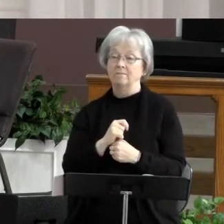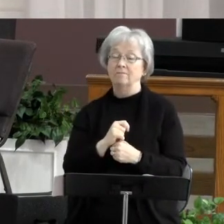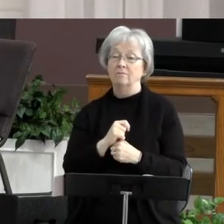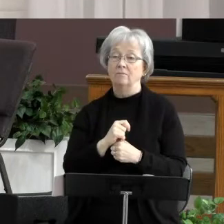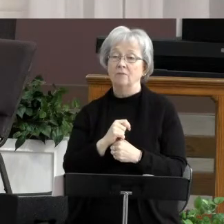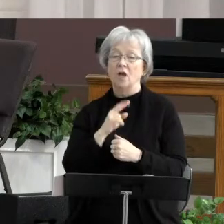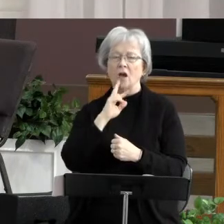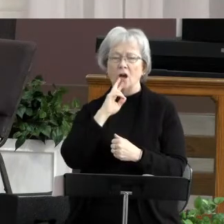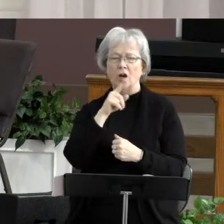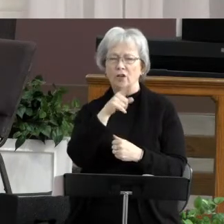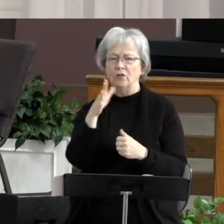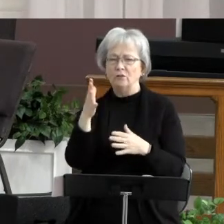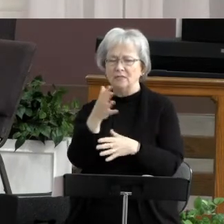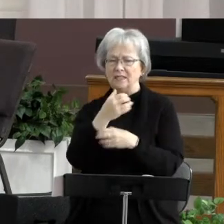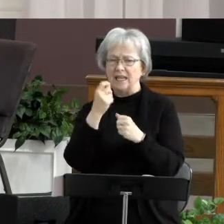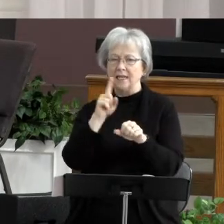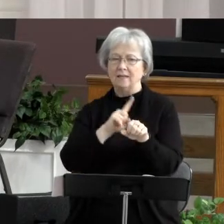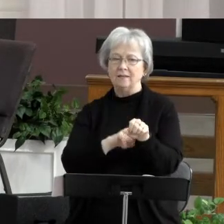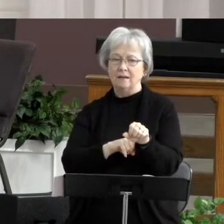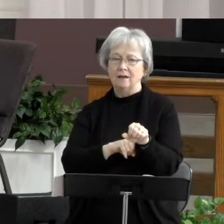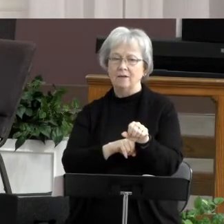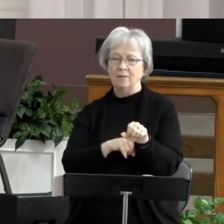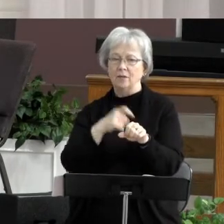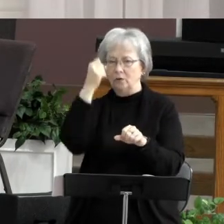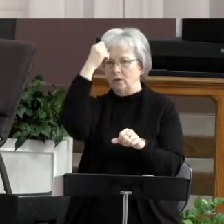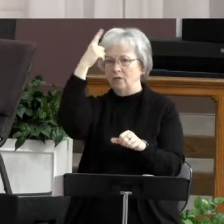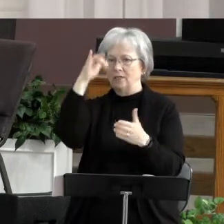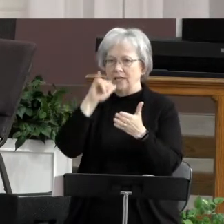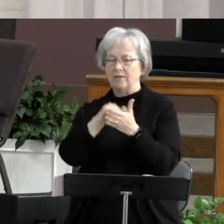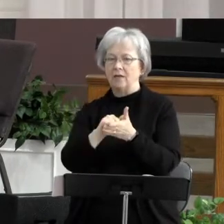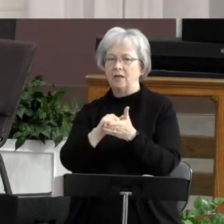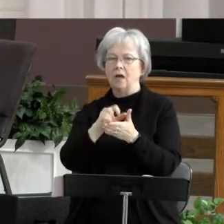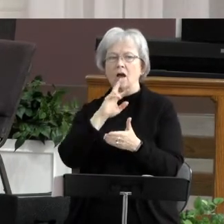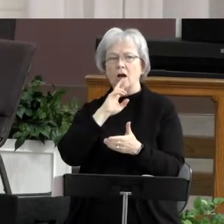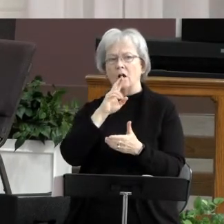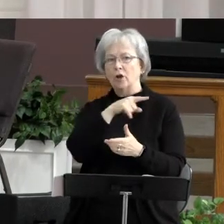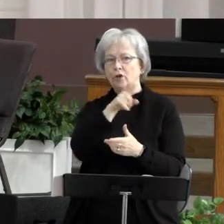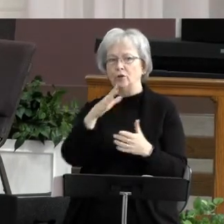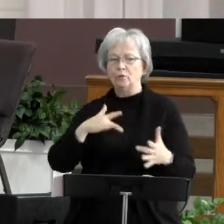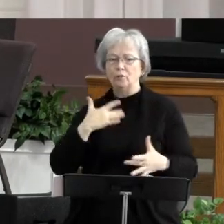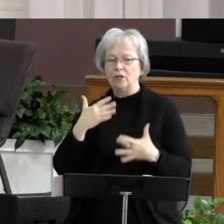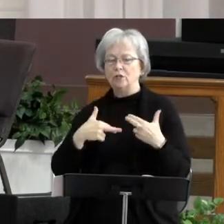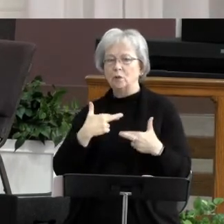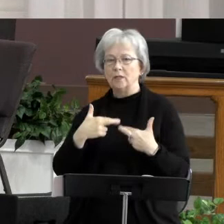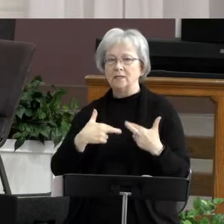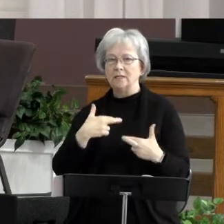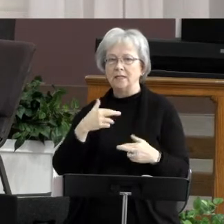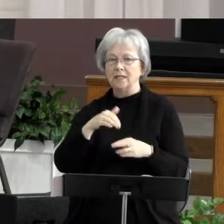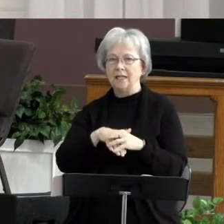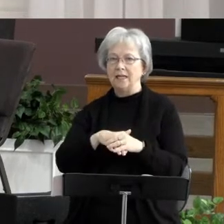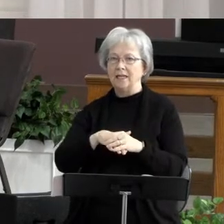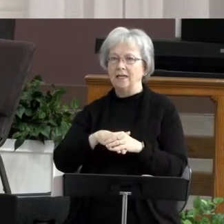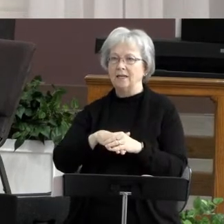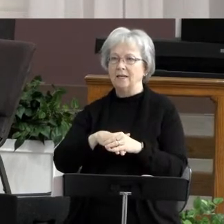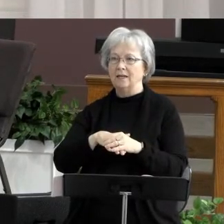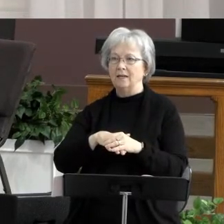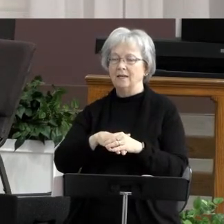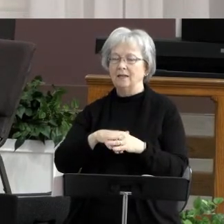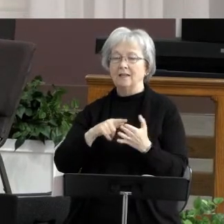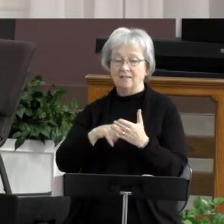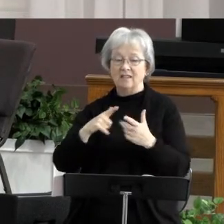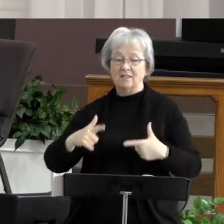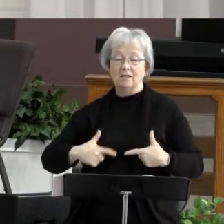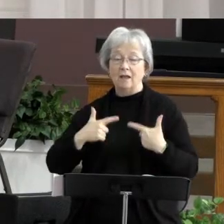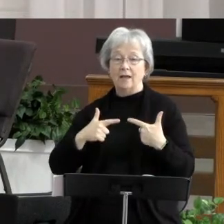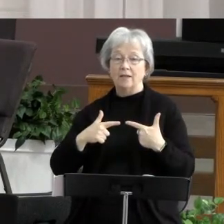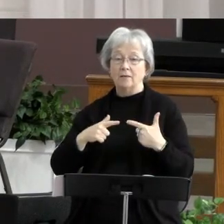Are you taking time to recognize it? Are you rejoicing in it by showing your joy and your